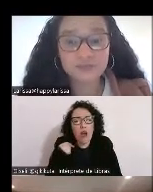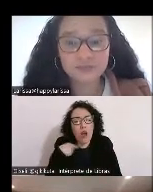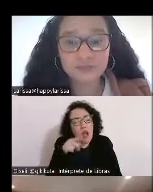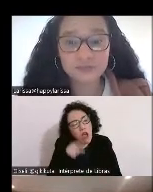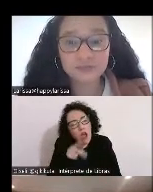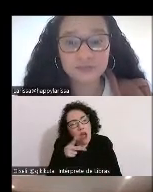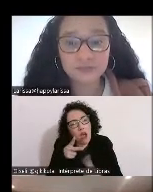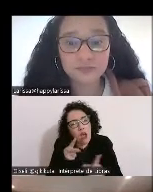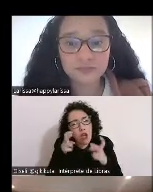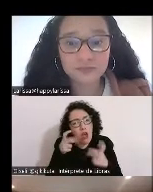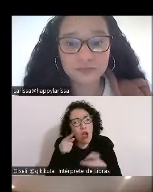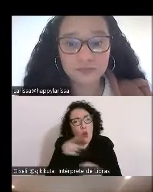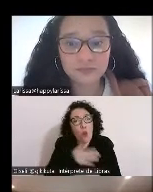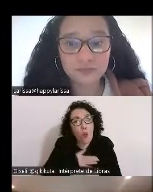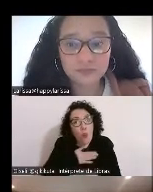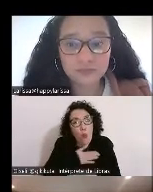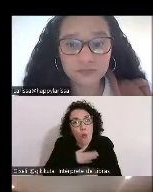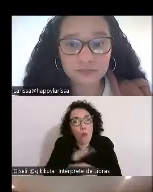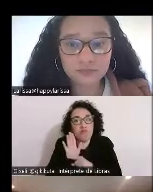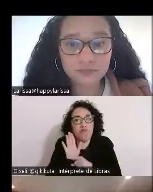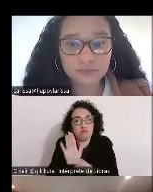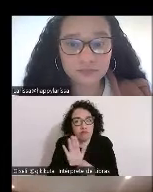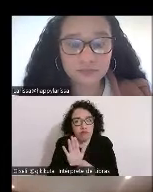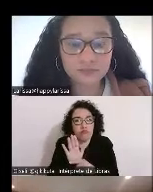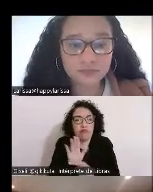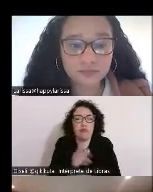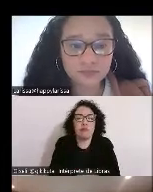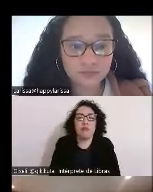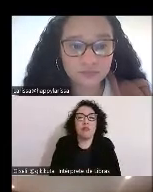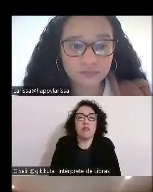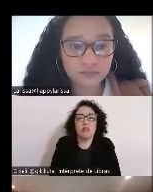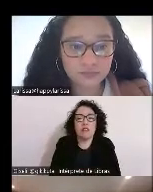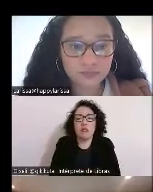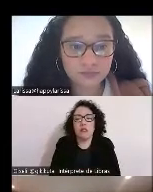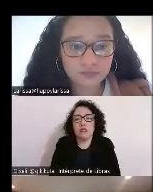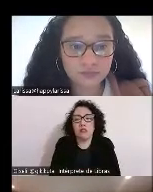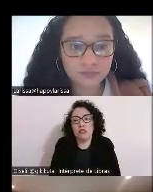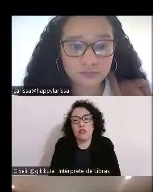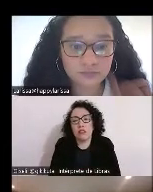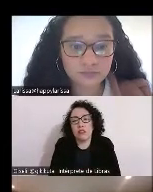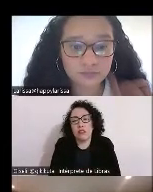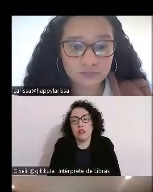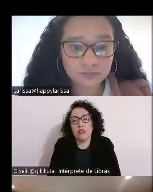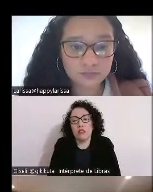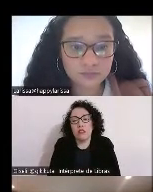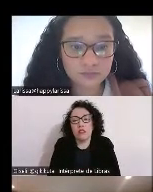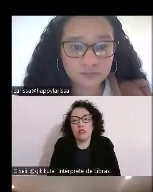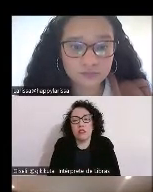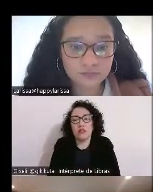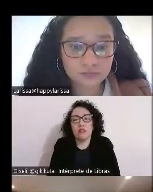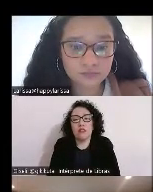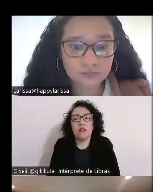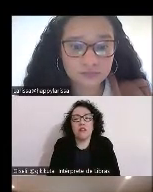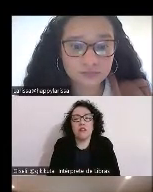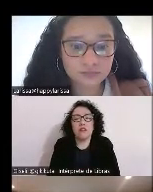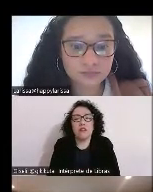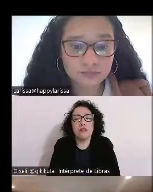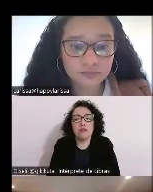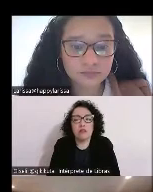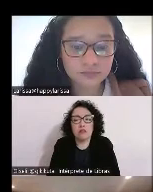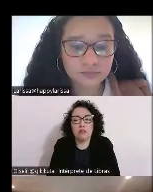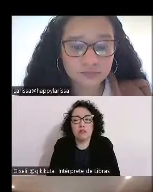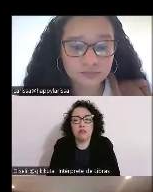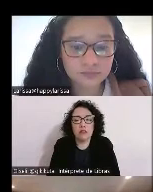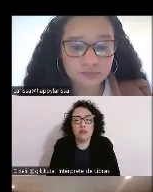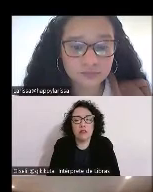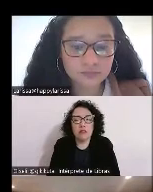crítico. One of the things that we knew about Kylie from her interest assessment is that one of the